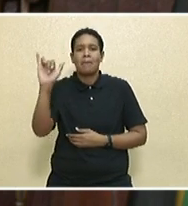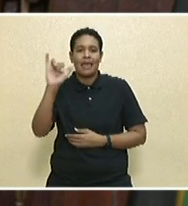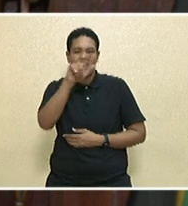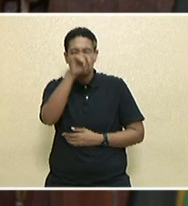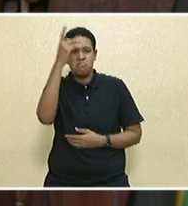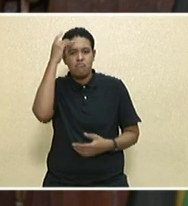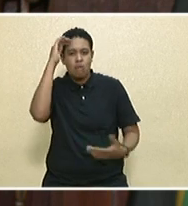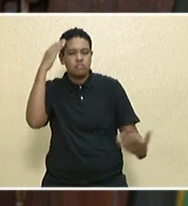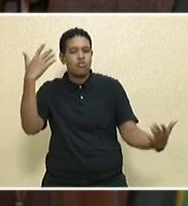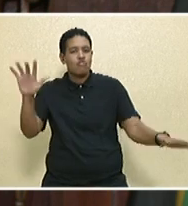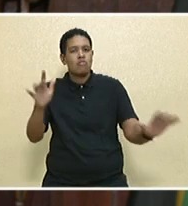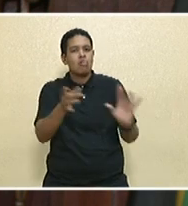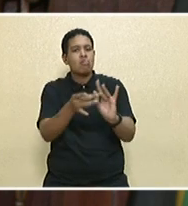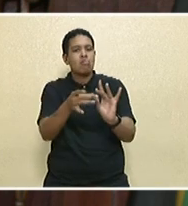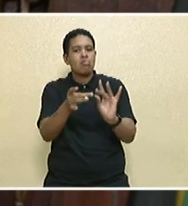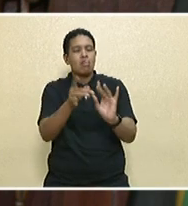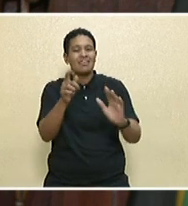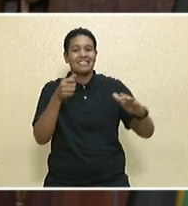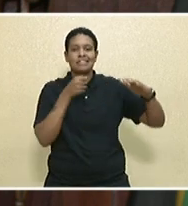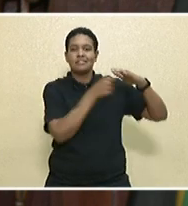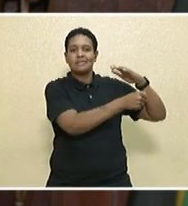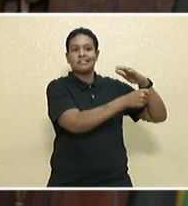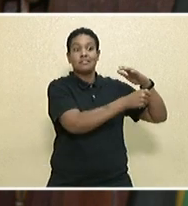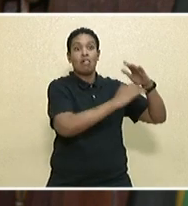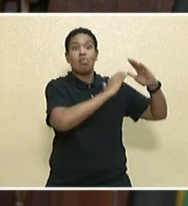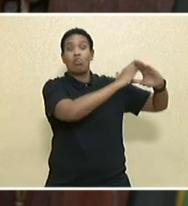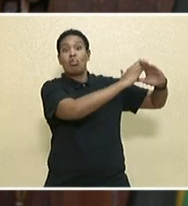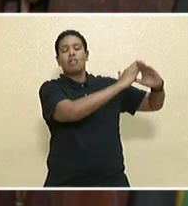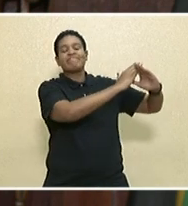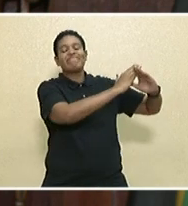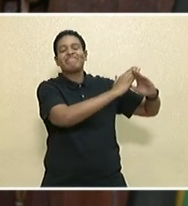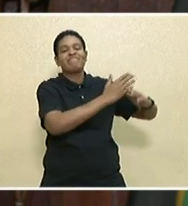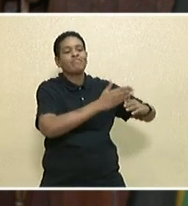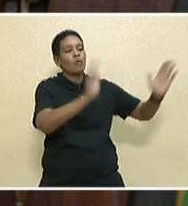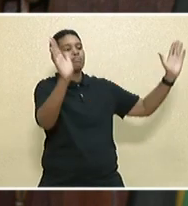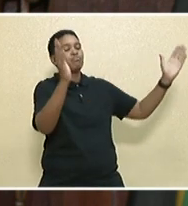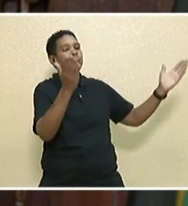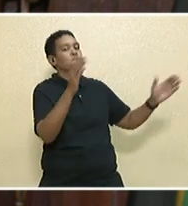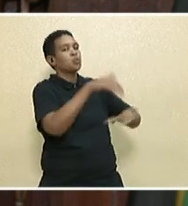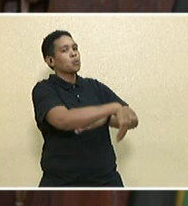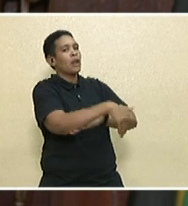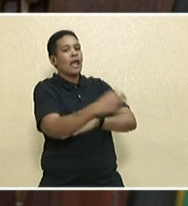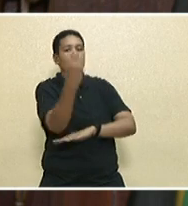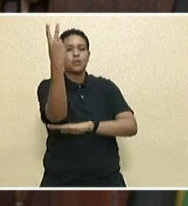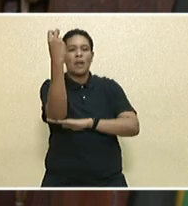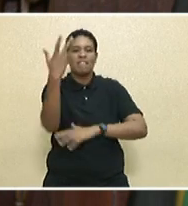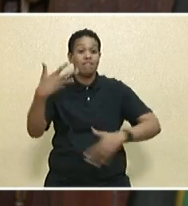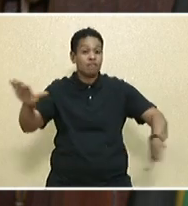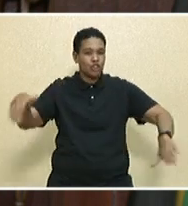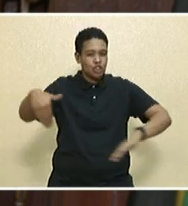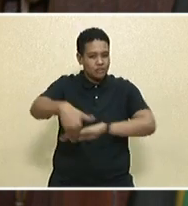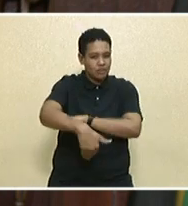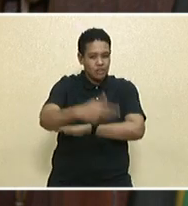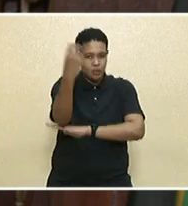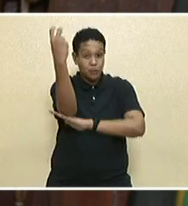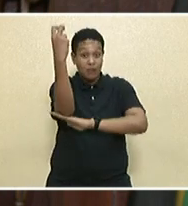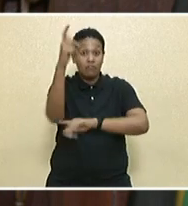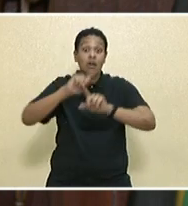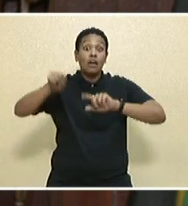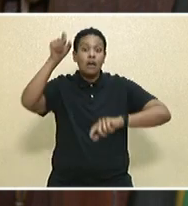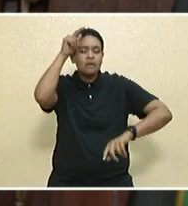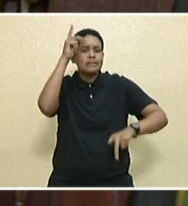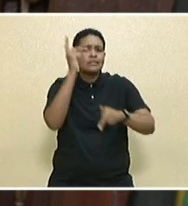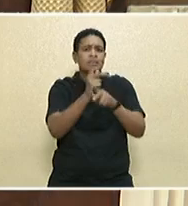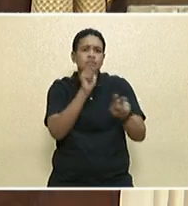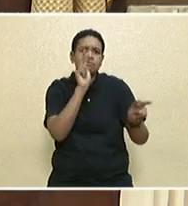the quarantining ending tonight at 12 o'clock. But just to reiterate that we will remain